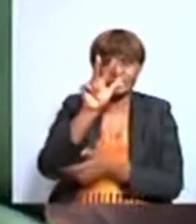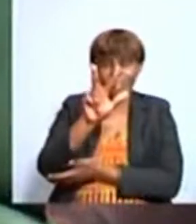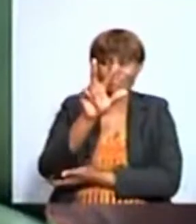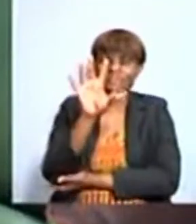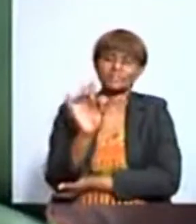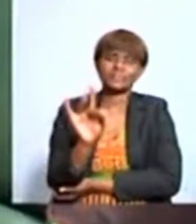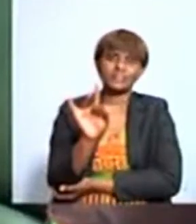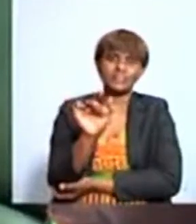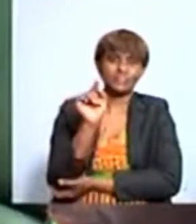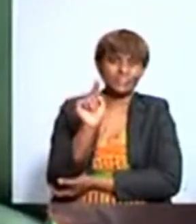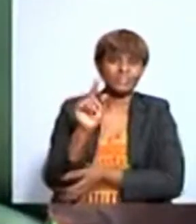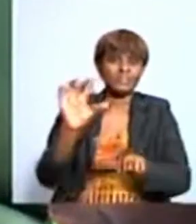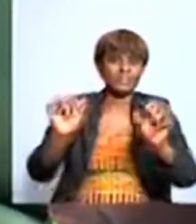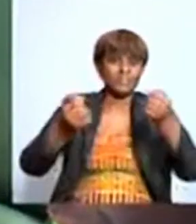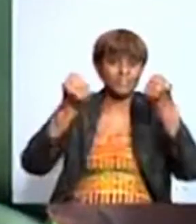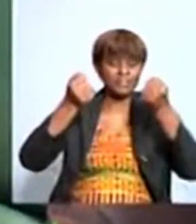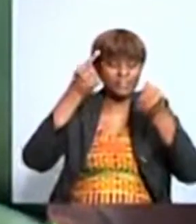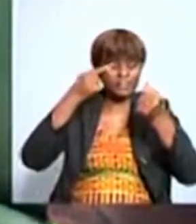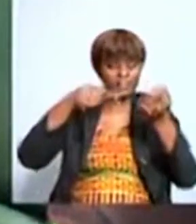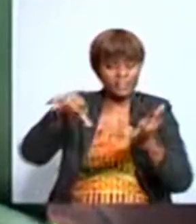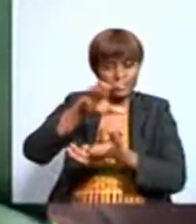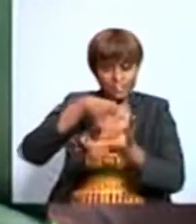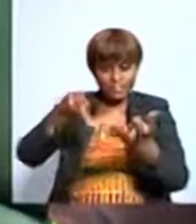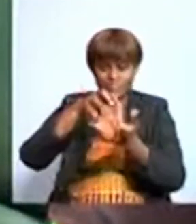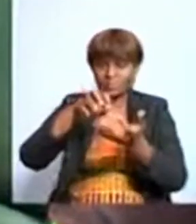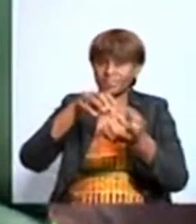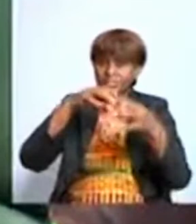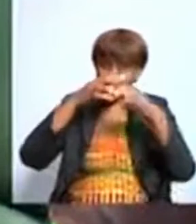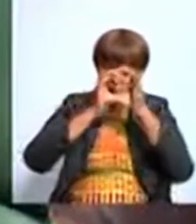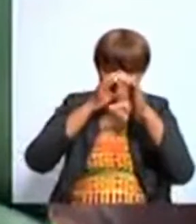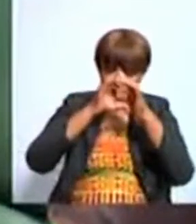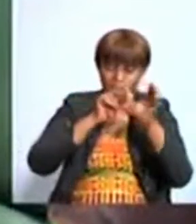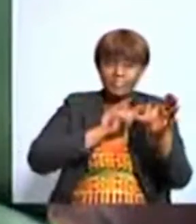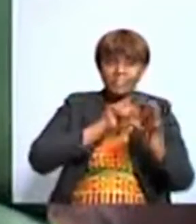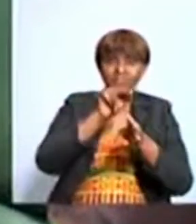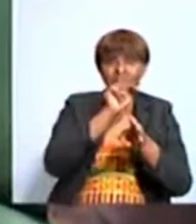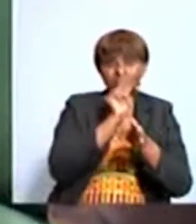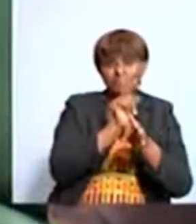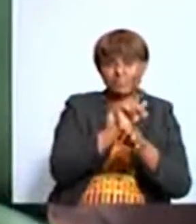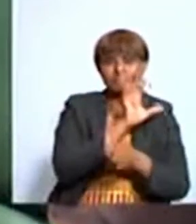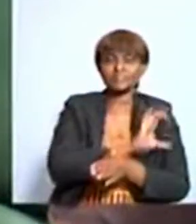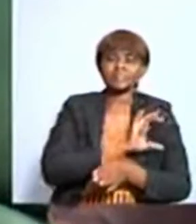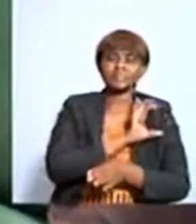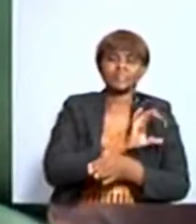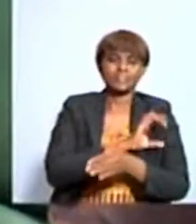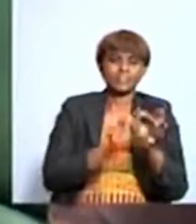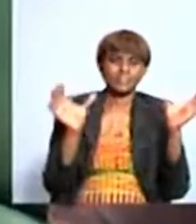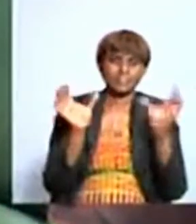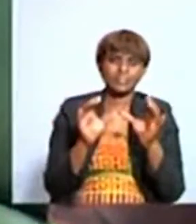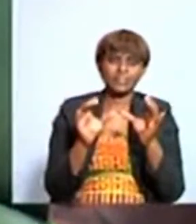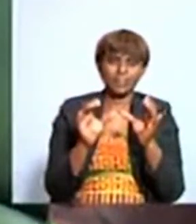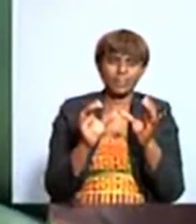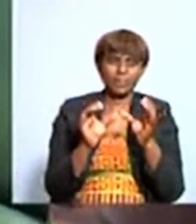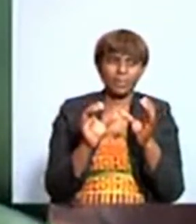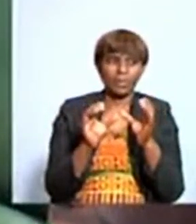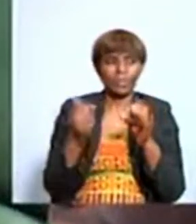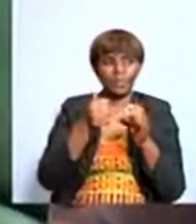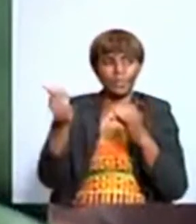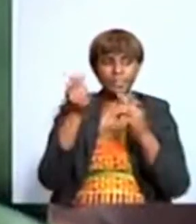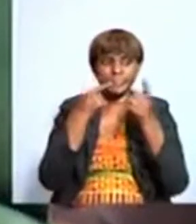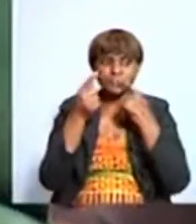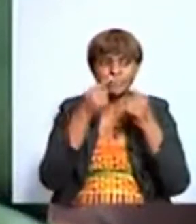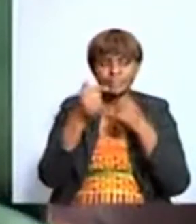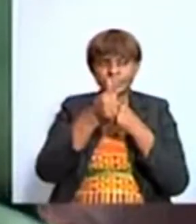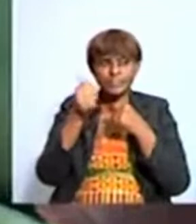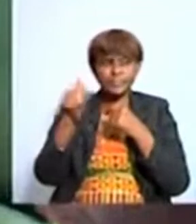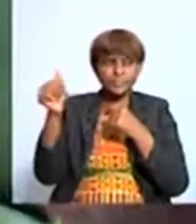38, sanction for valuation surveyors by professional conduct committee. Any debate,